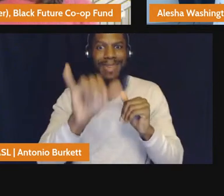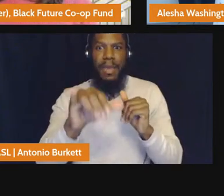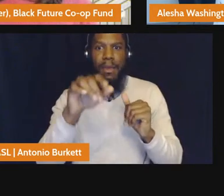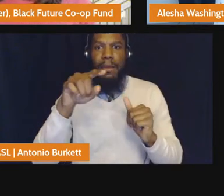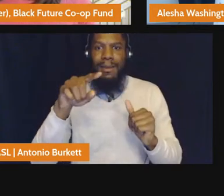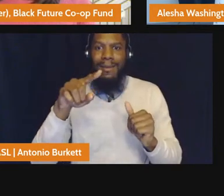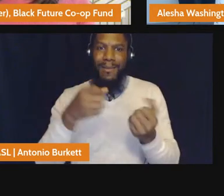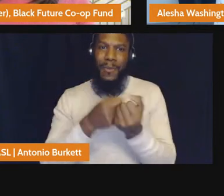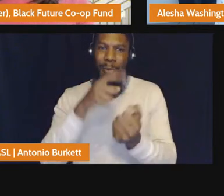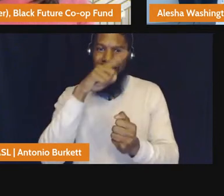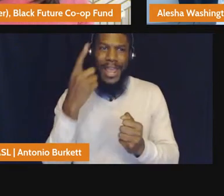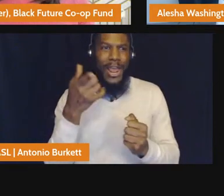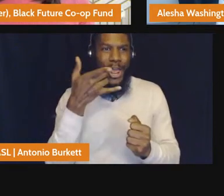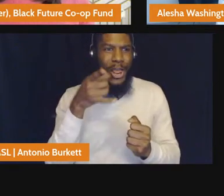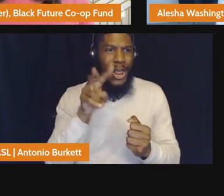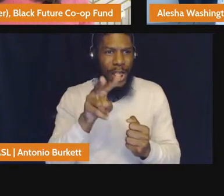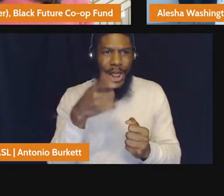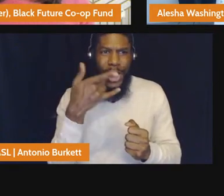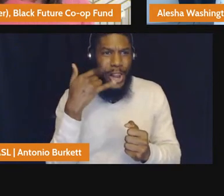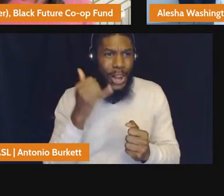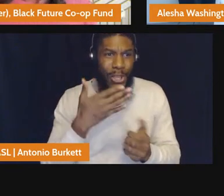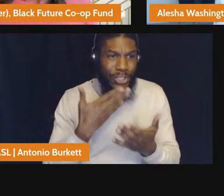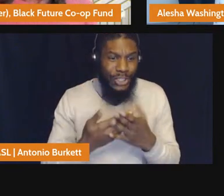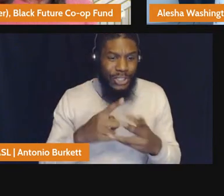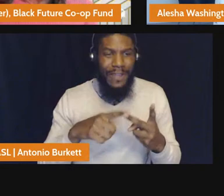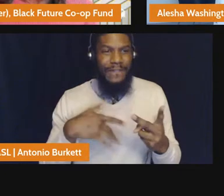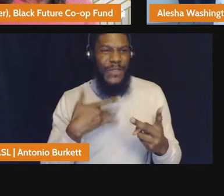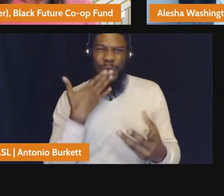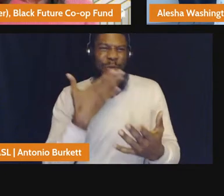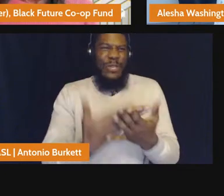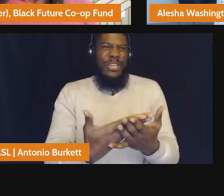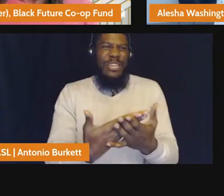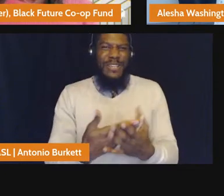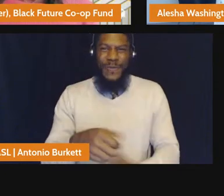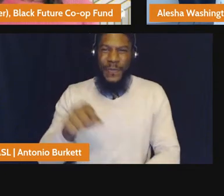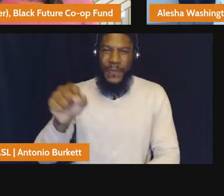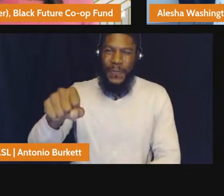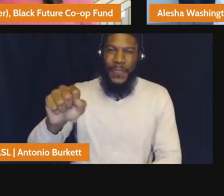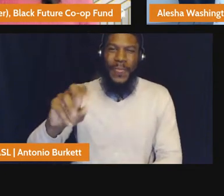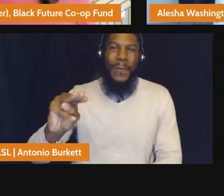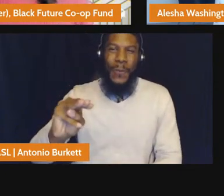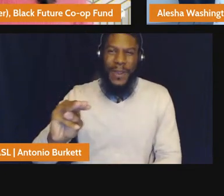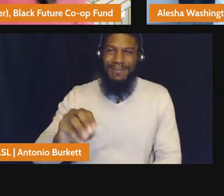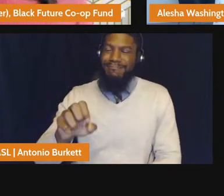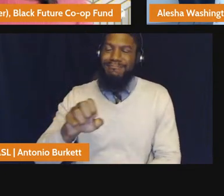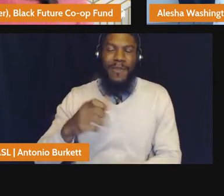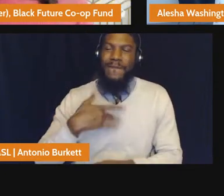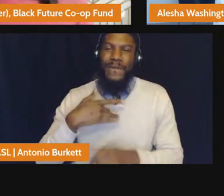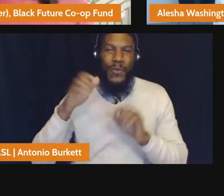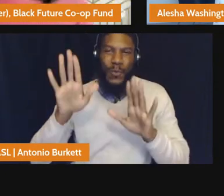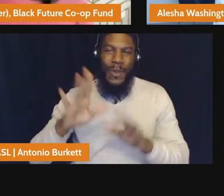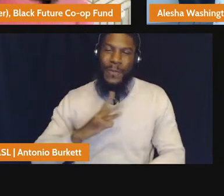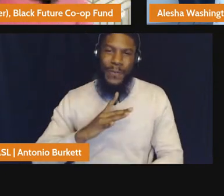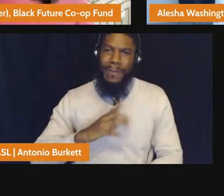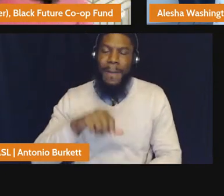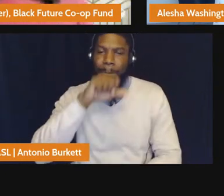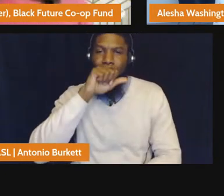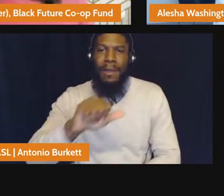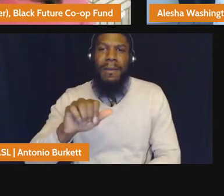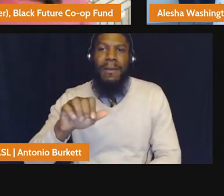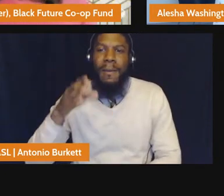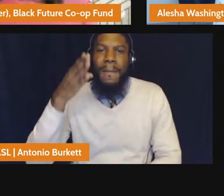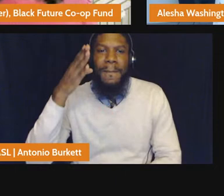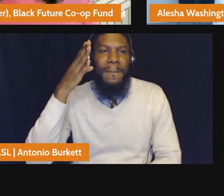good. It feels great. It's such an inspiration. I love the Black Co-op Fund. You inspire